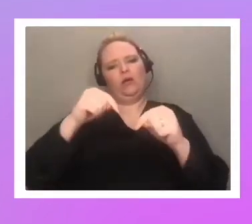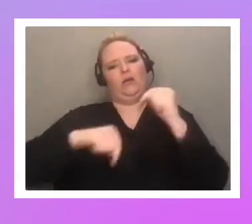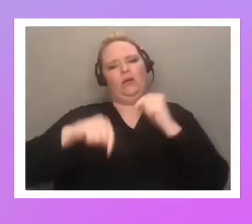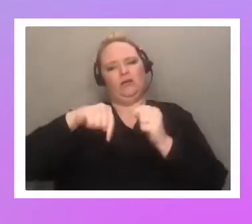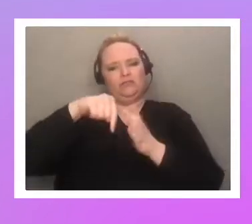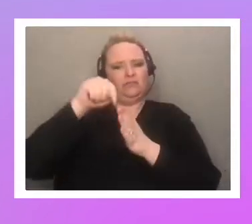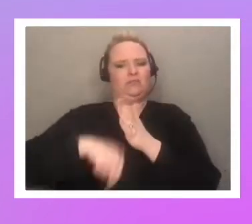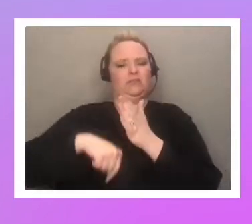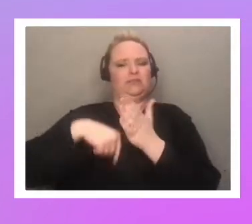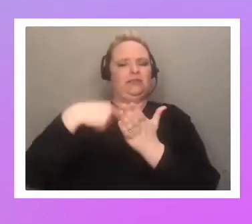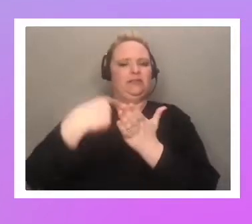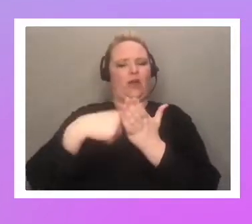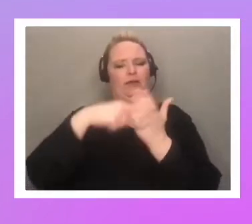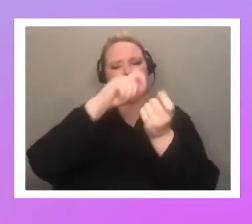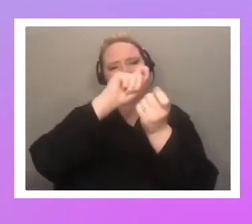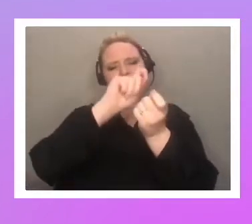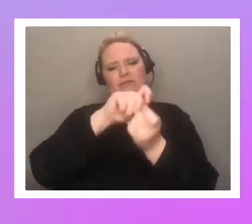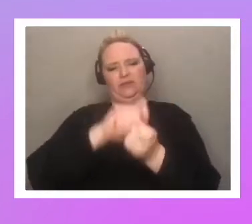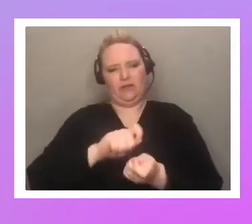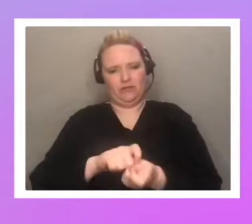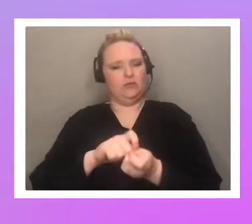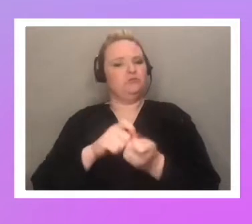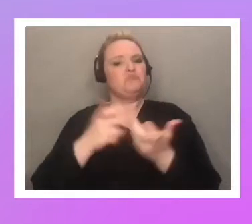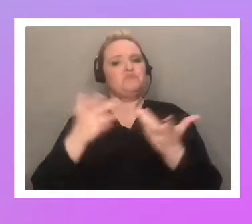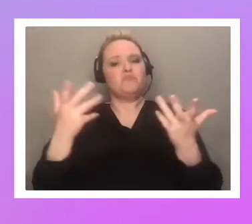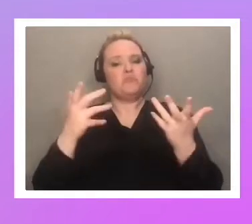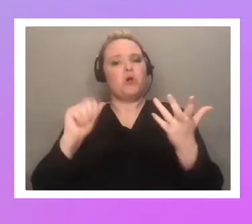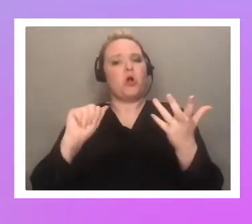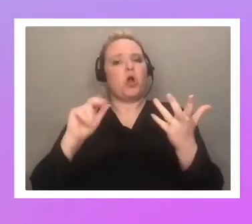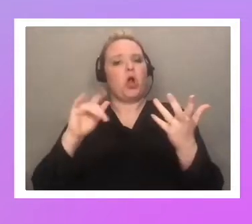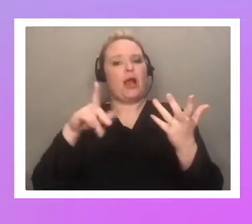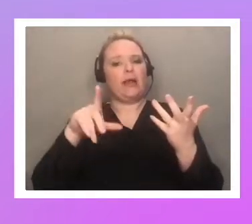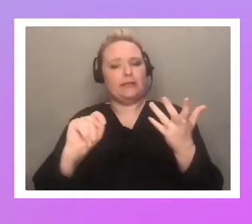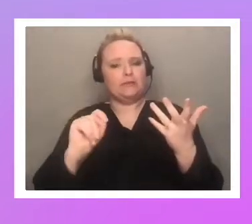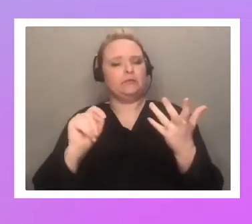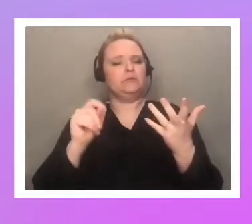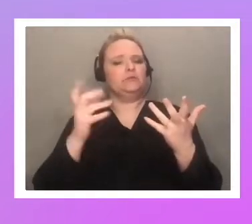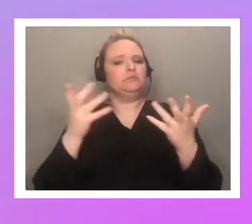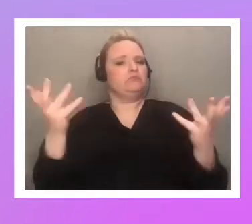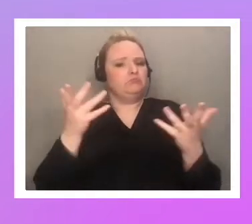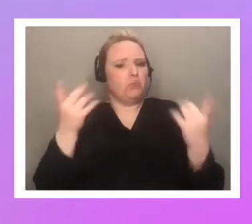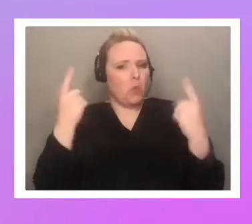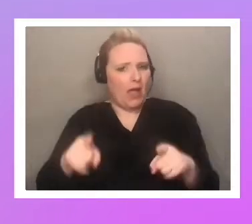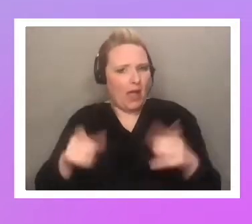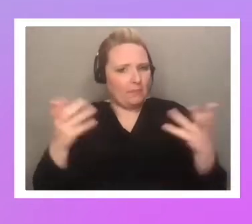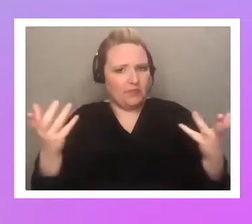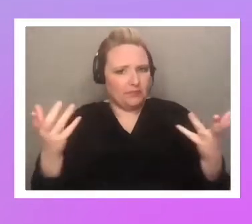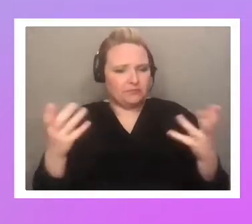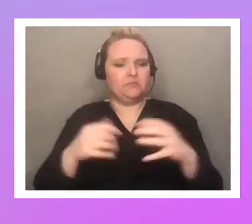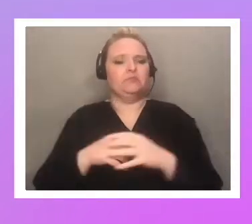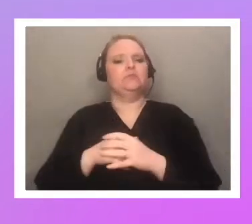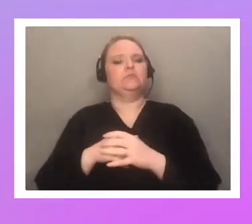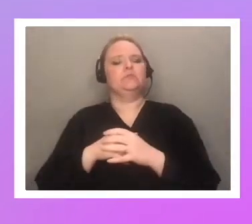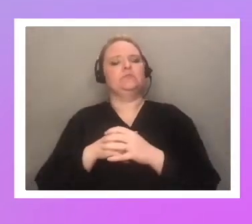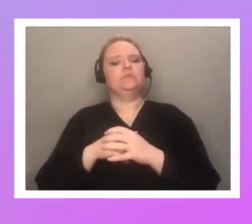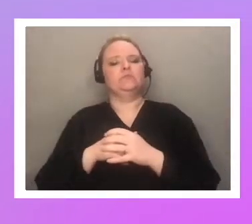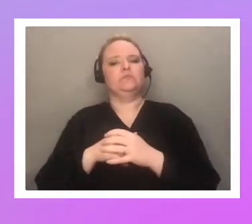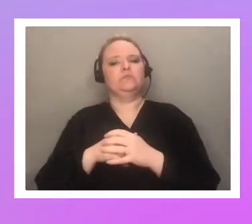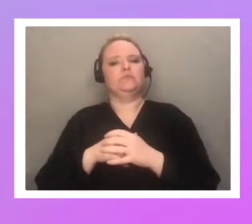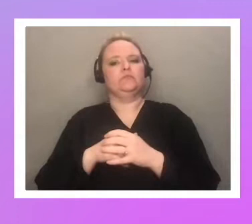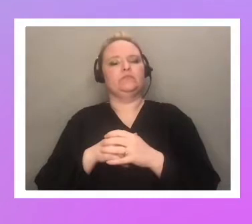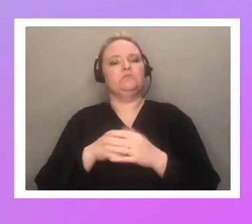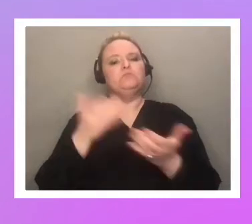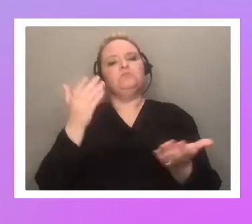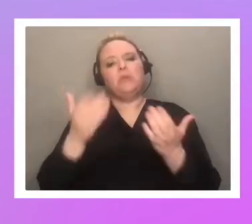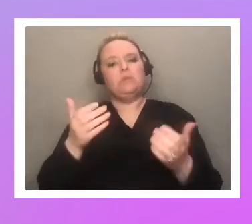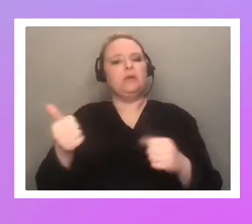that, what happens, further into detail on what happens during an accessibility audit for those